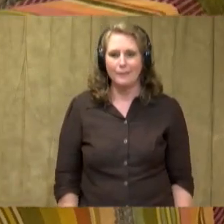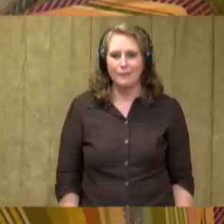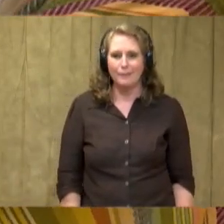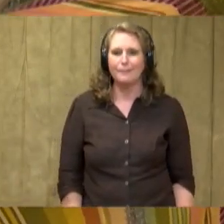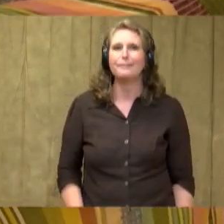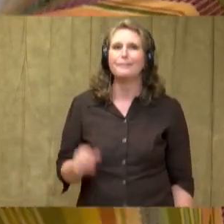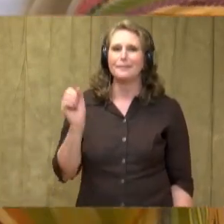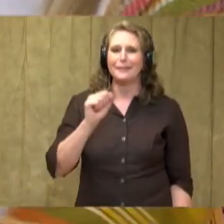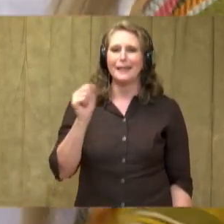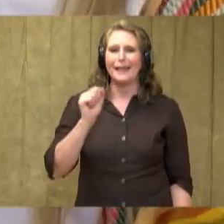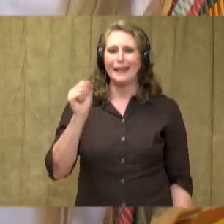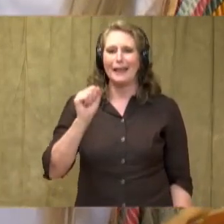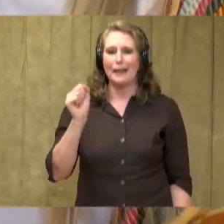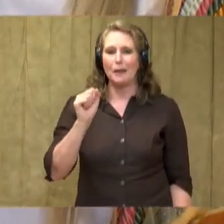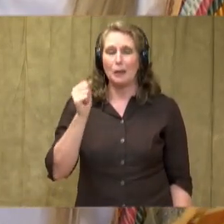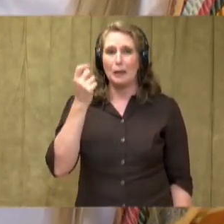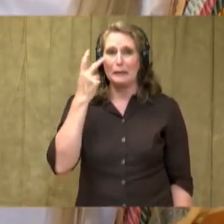Oh, yep. Too late.